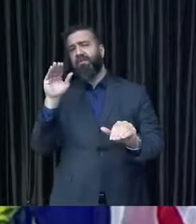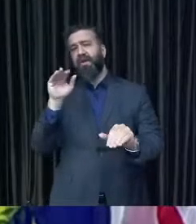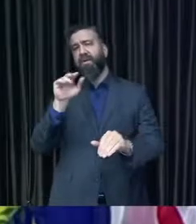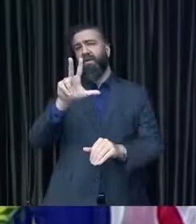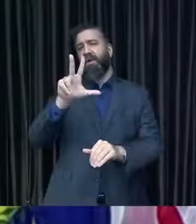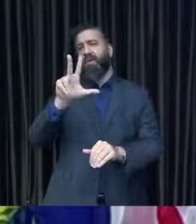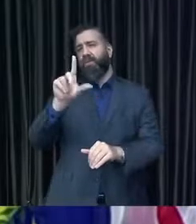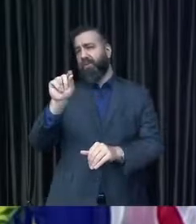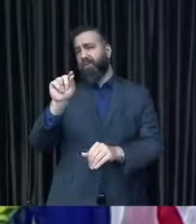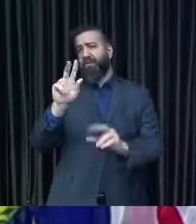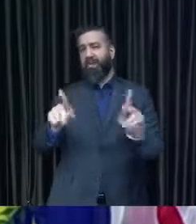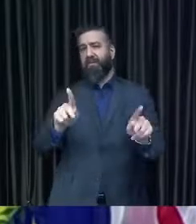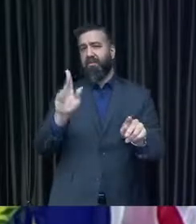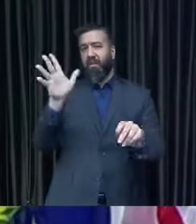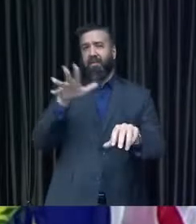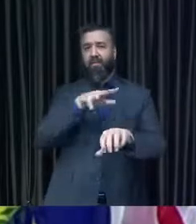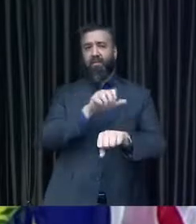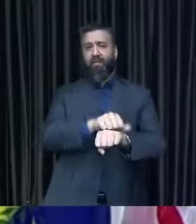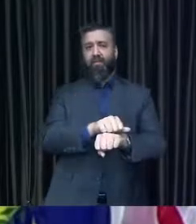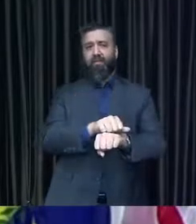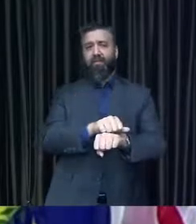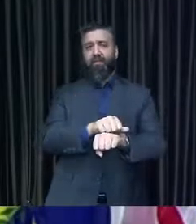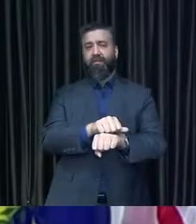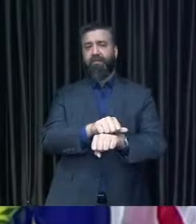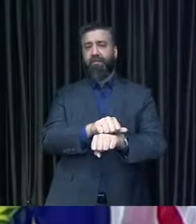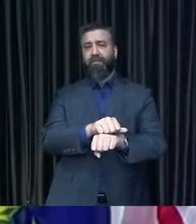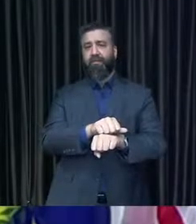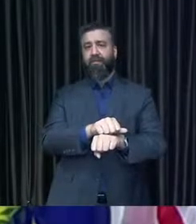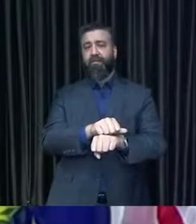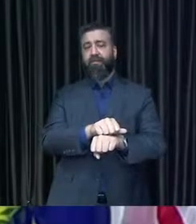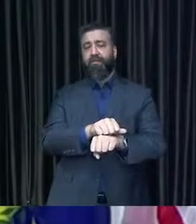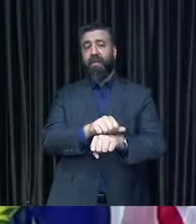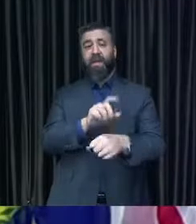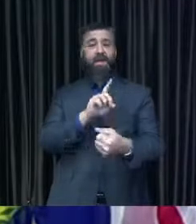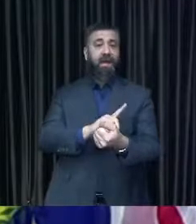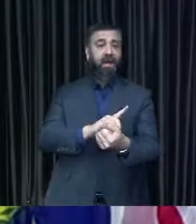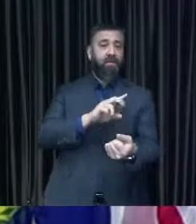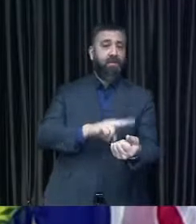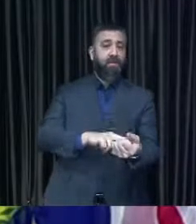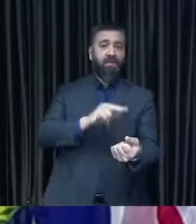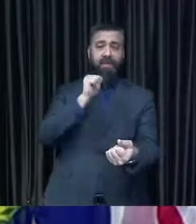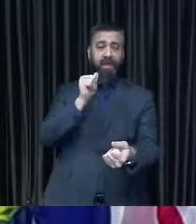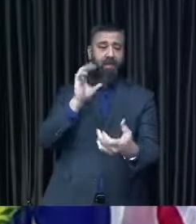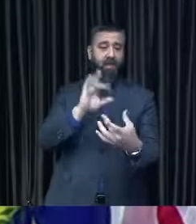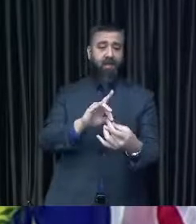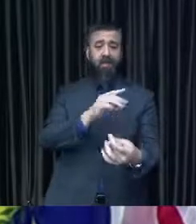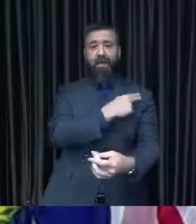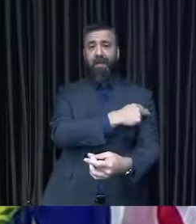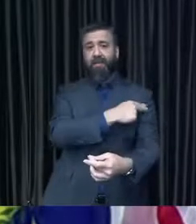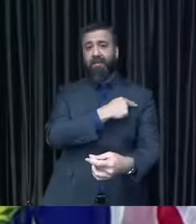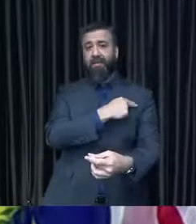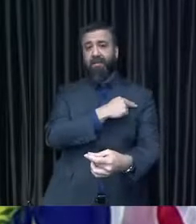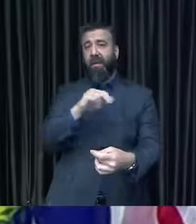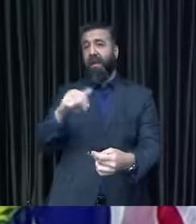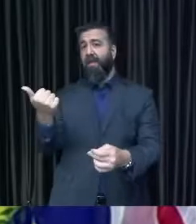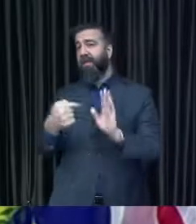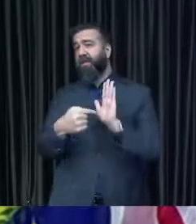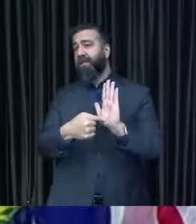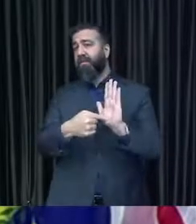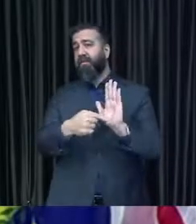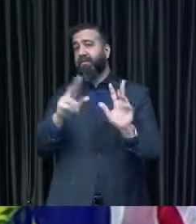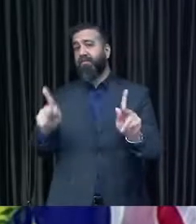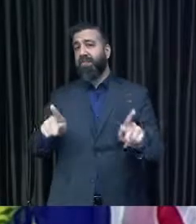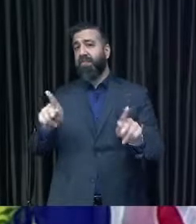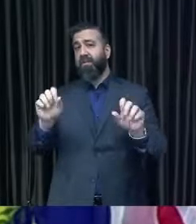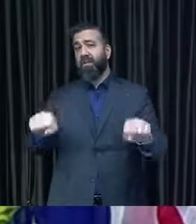addition to nurses and doctors not connected to a healthcare provider, other examples of providers that would be eligible to sign up for